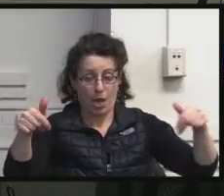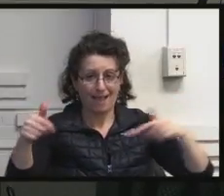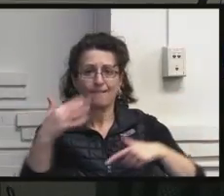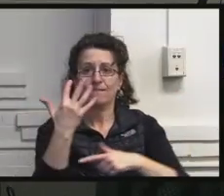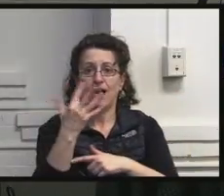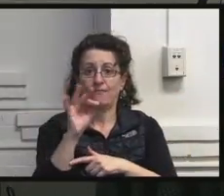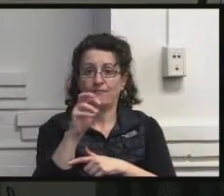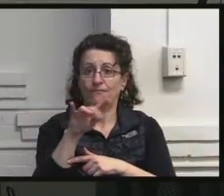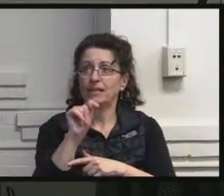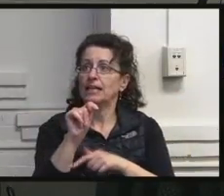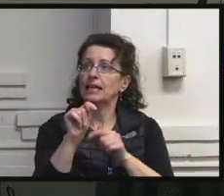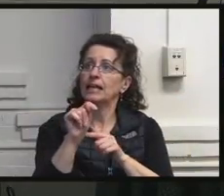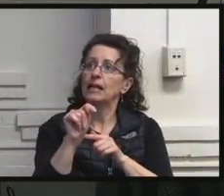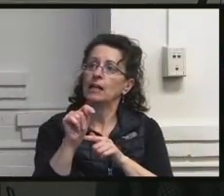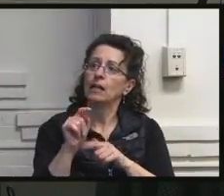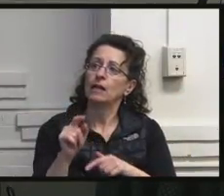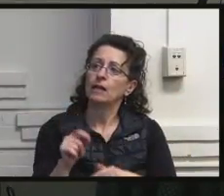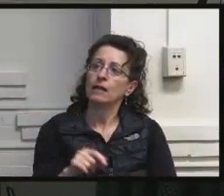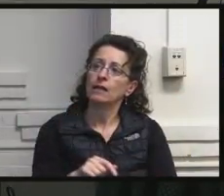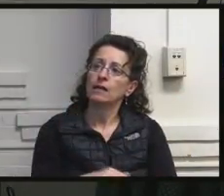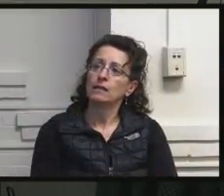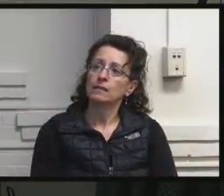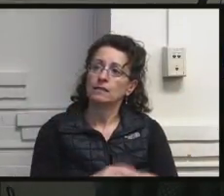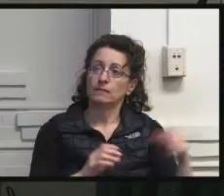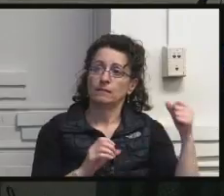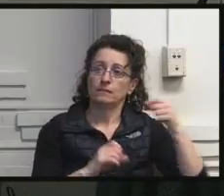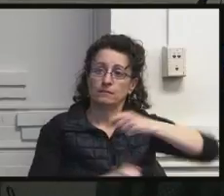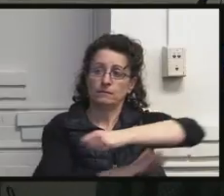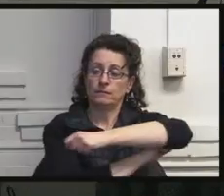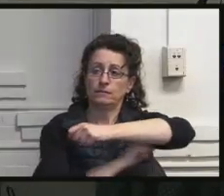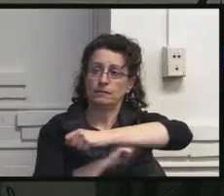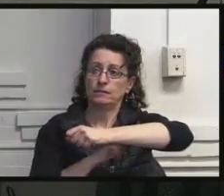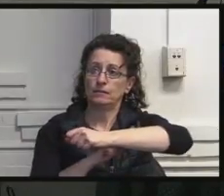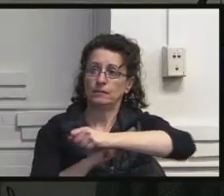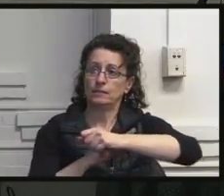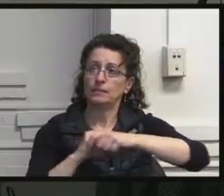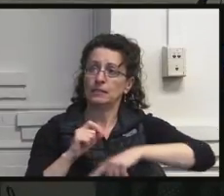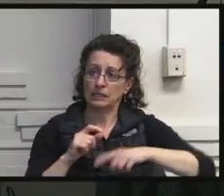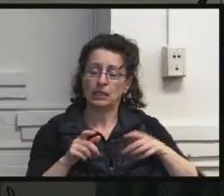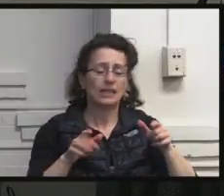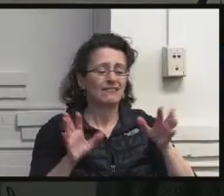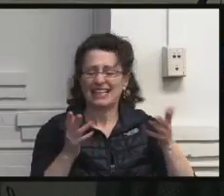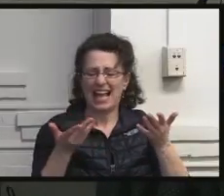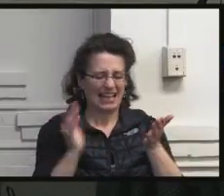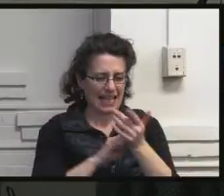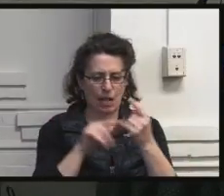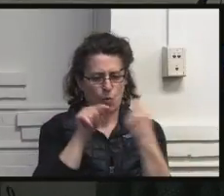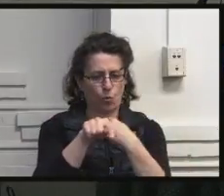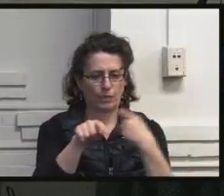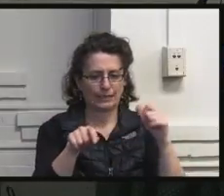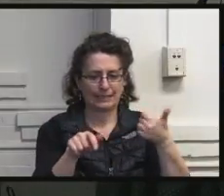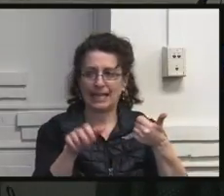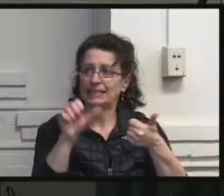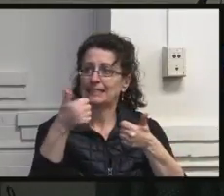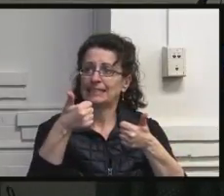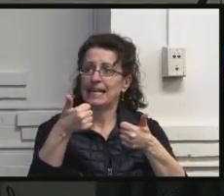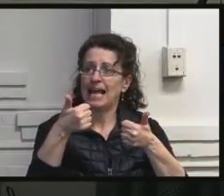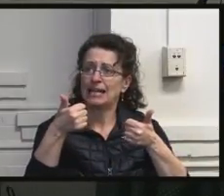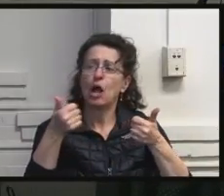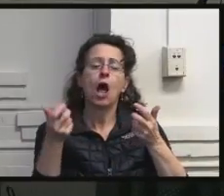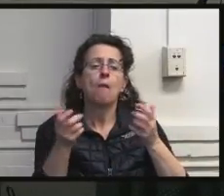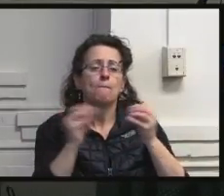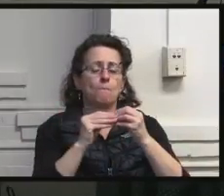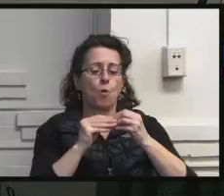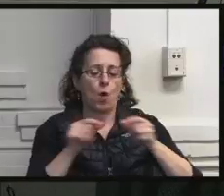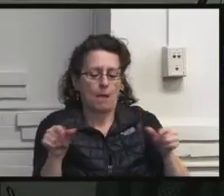little squeeze, a little bit more out of it. We still have those two 10-foot lanes, but we have a little bit of shoulder width that we were able to squeeze in on either